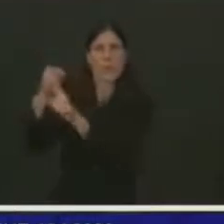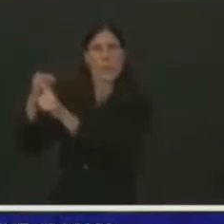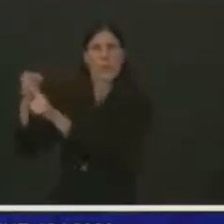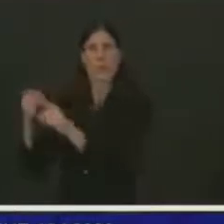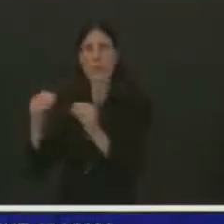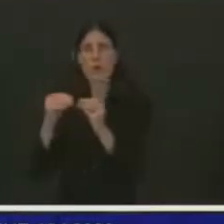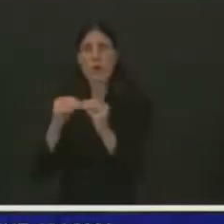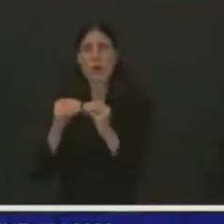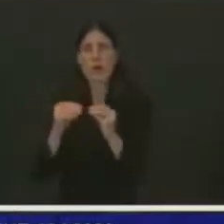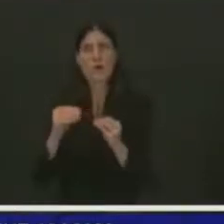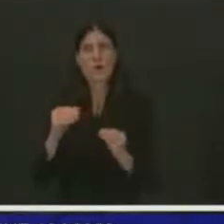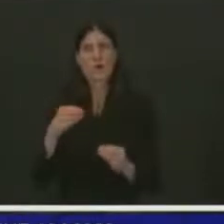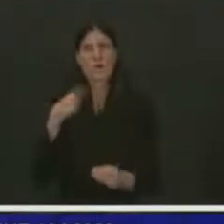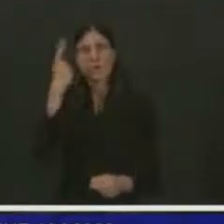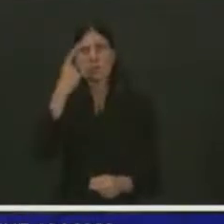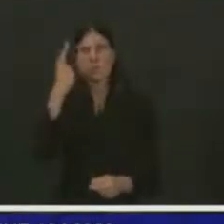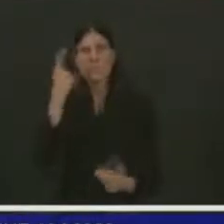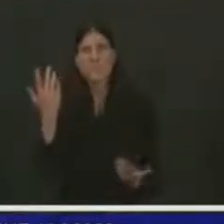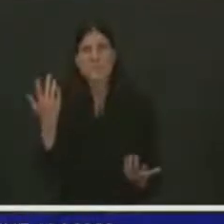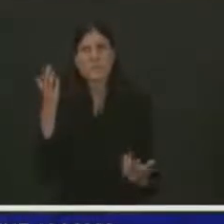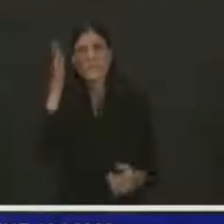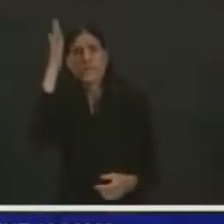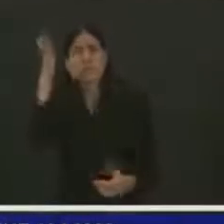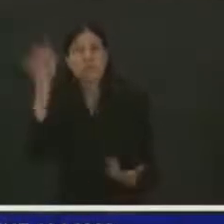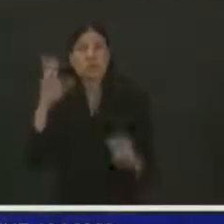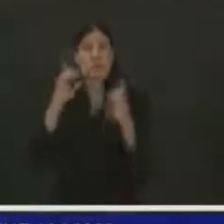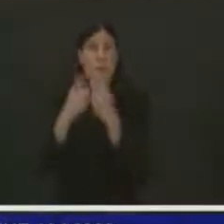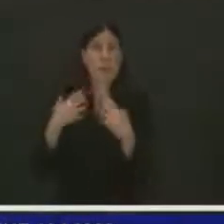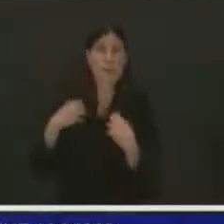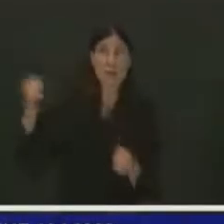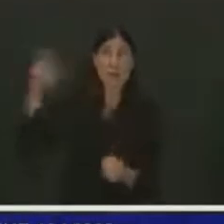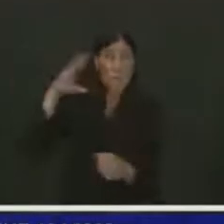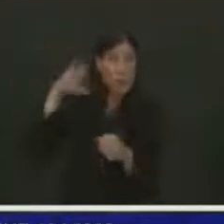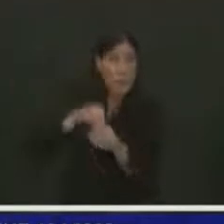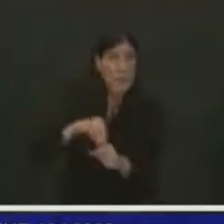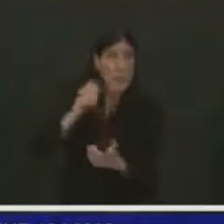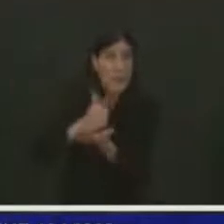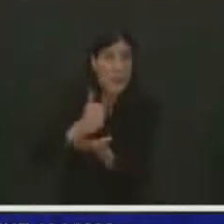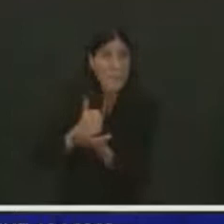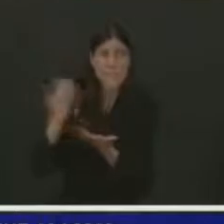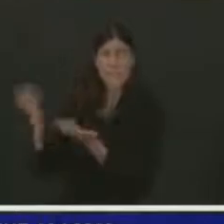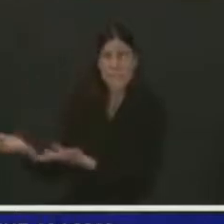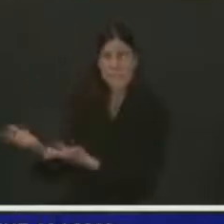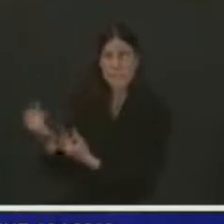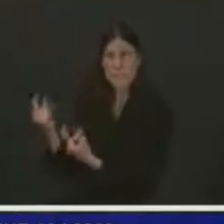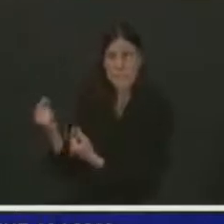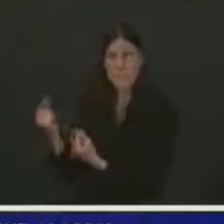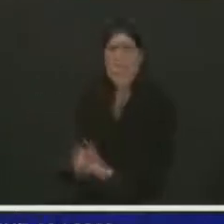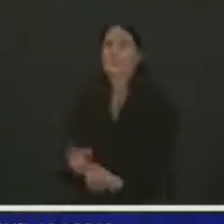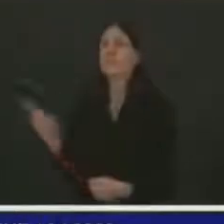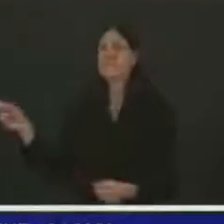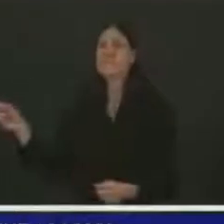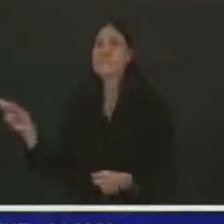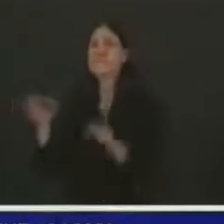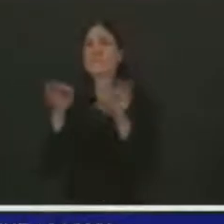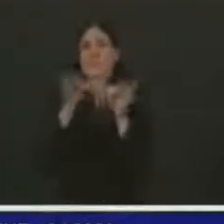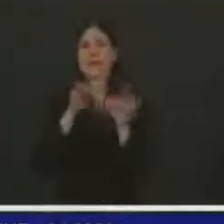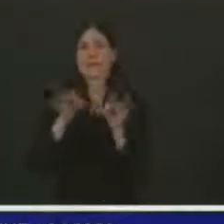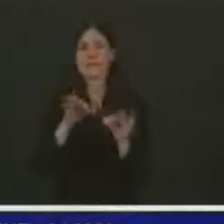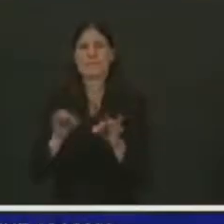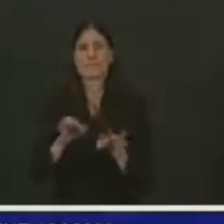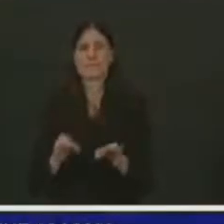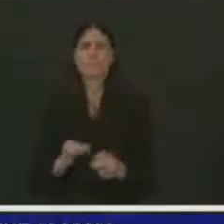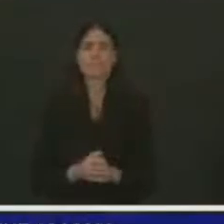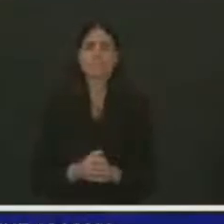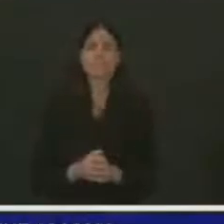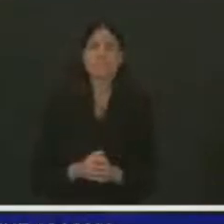going forward in terms of what the Department of Health and the state are going to do about it? These data are in alignment with